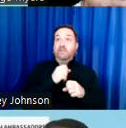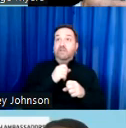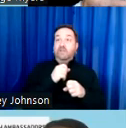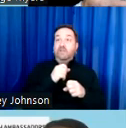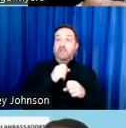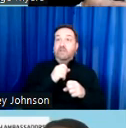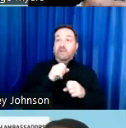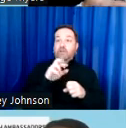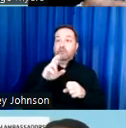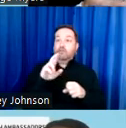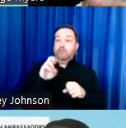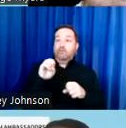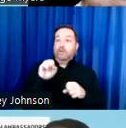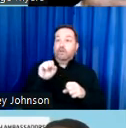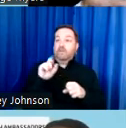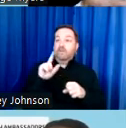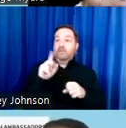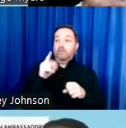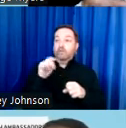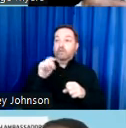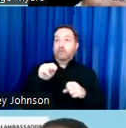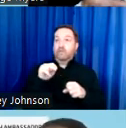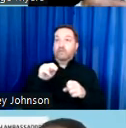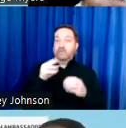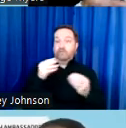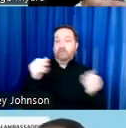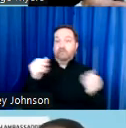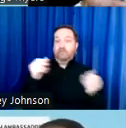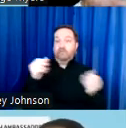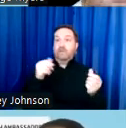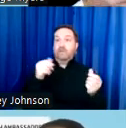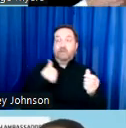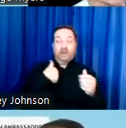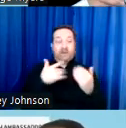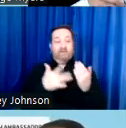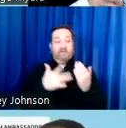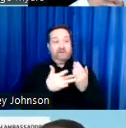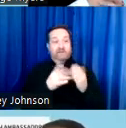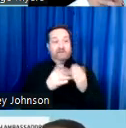use some technology they've already had in their life on a more consistent basis.